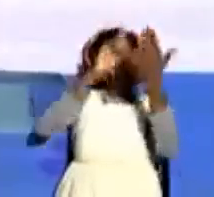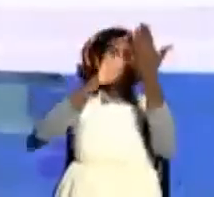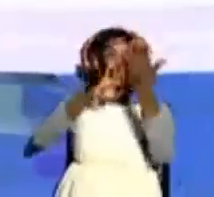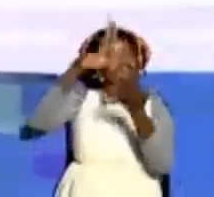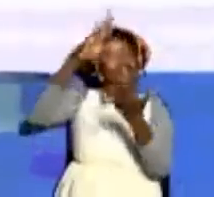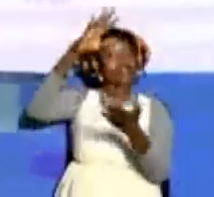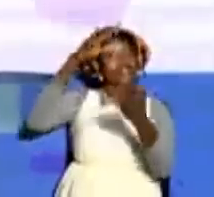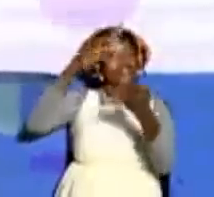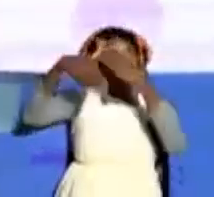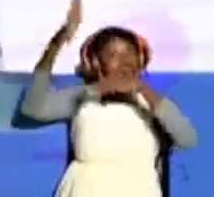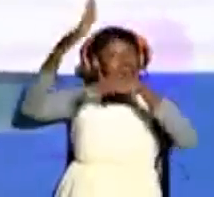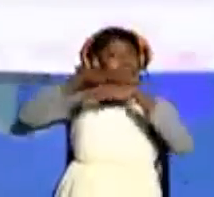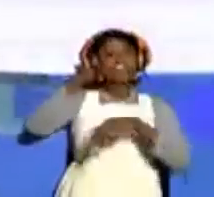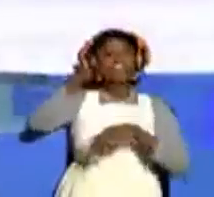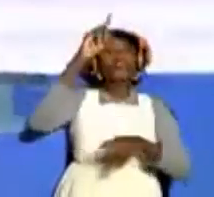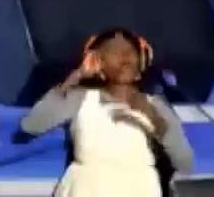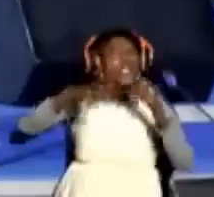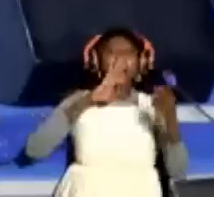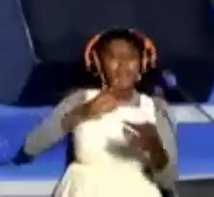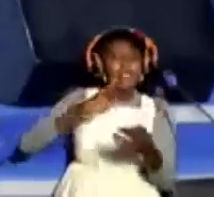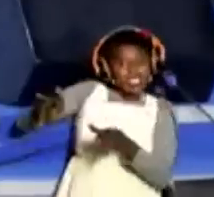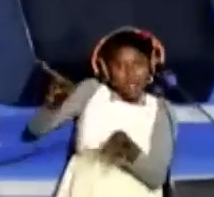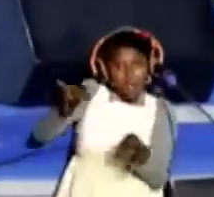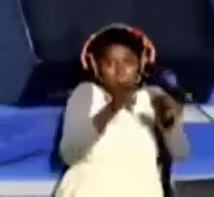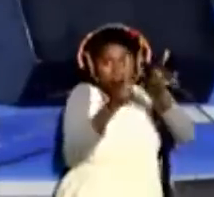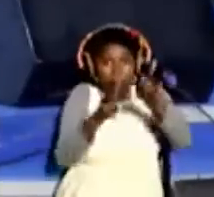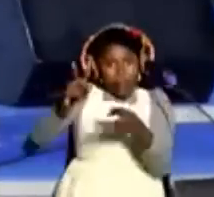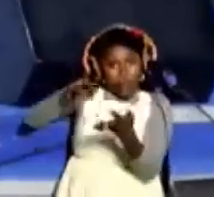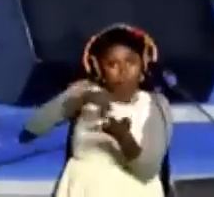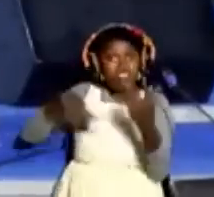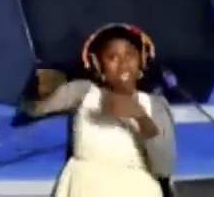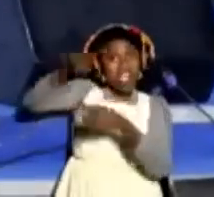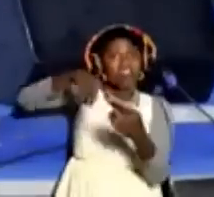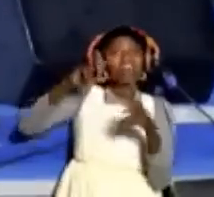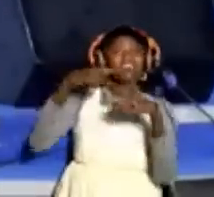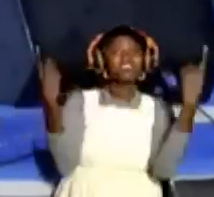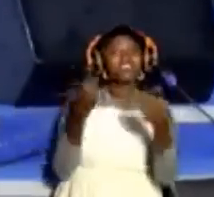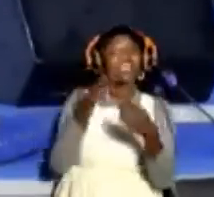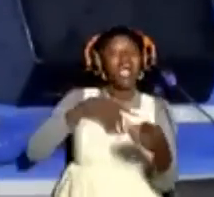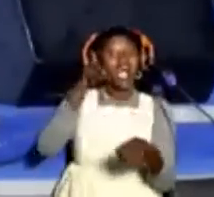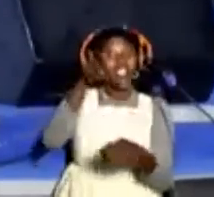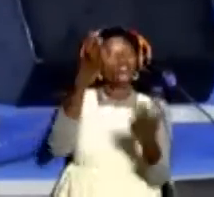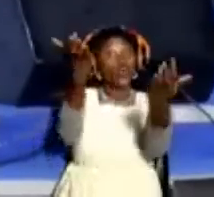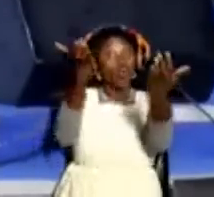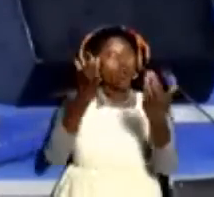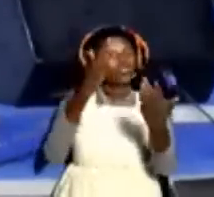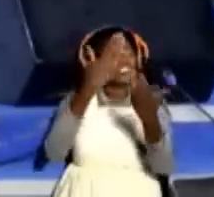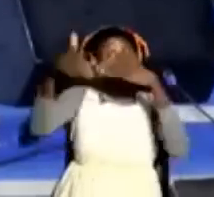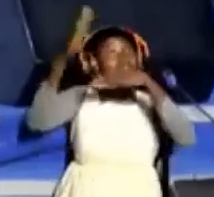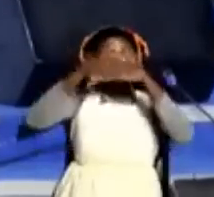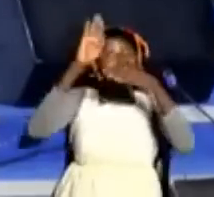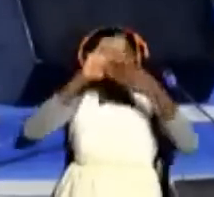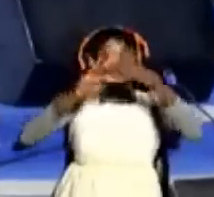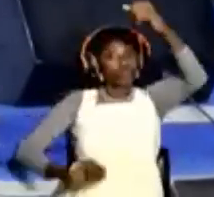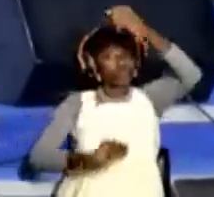You can't be dancing around iniquity and expect that heaven will back you up.